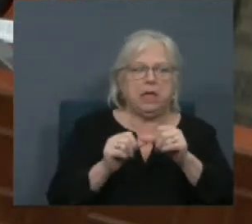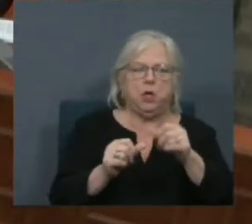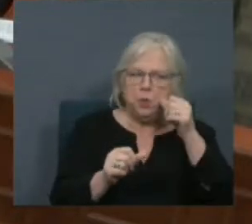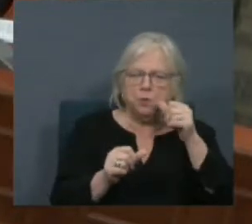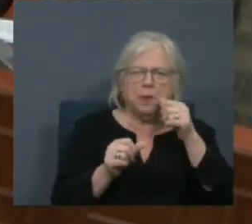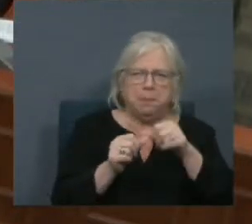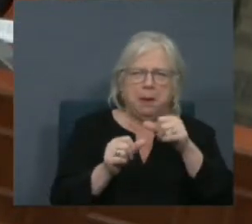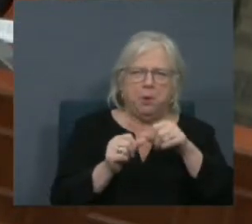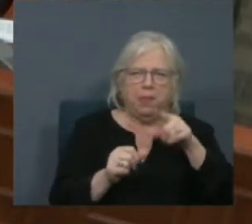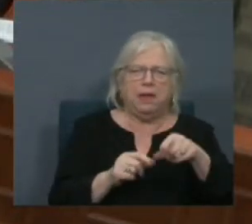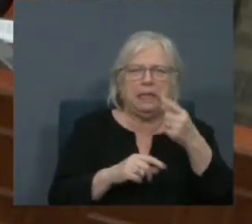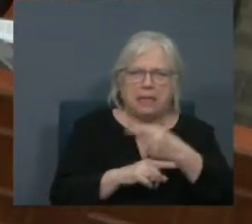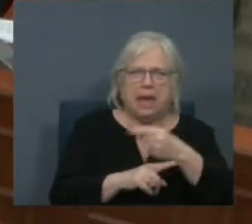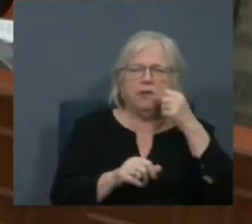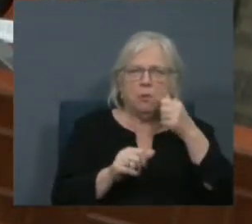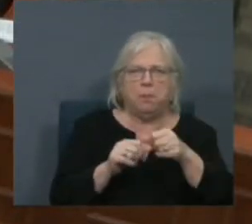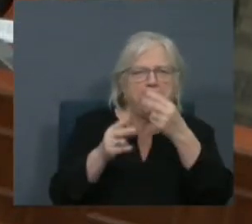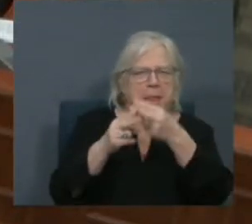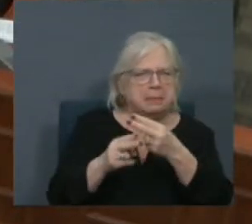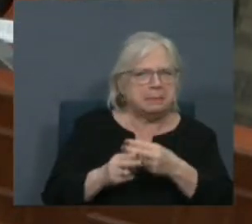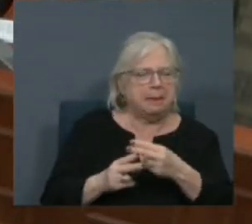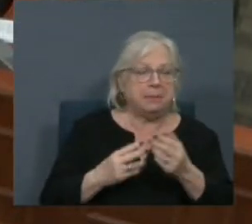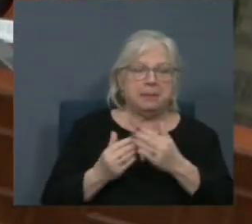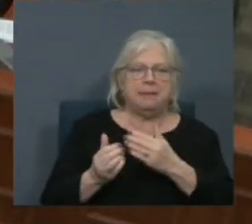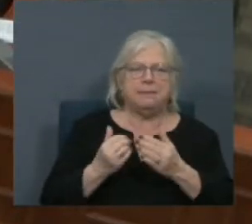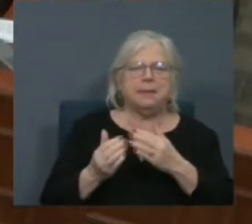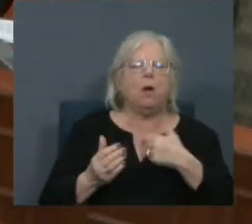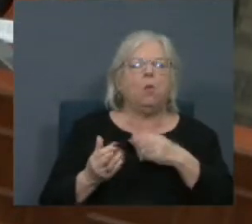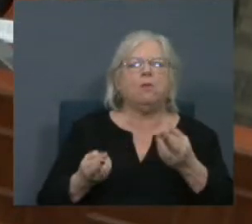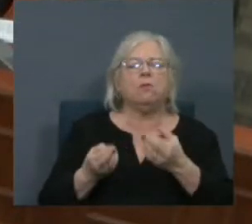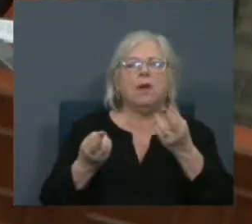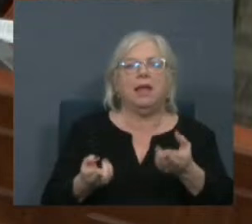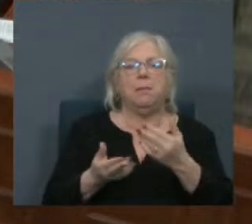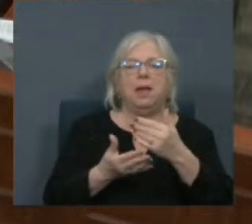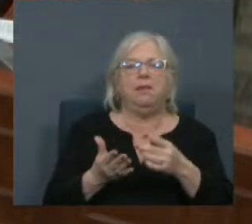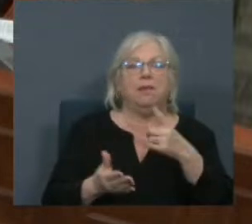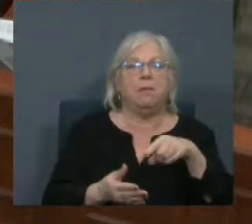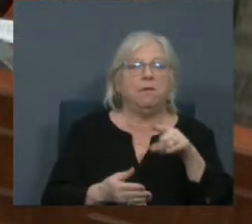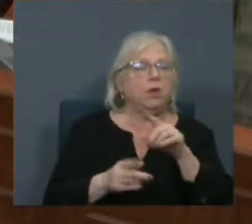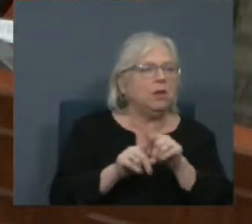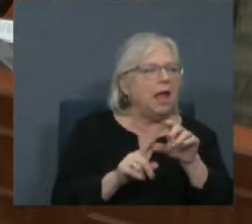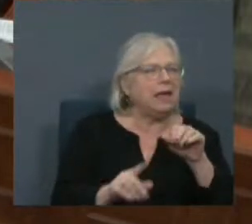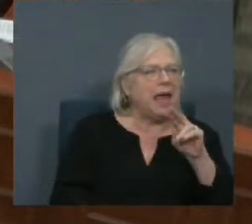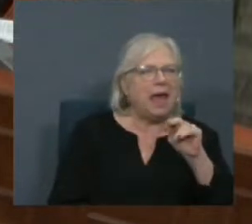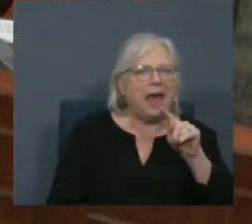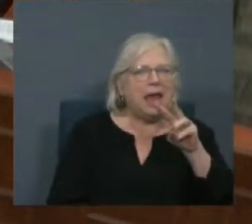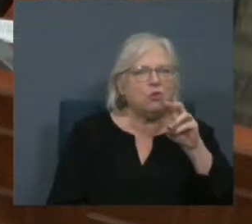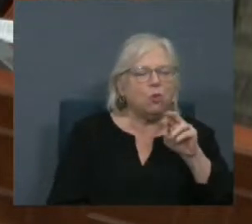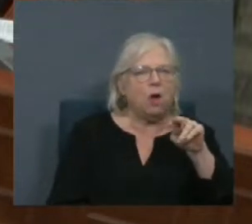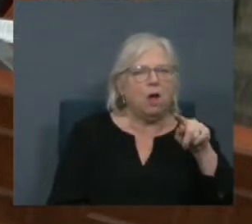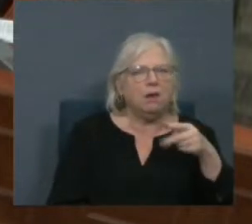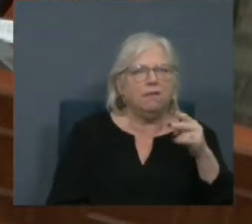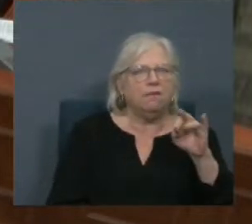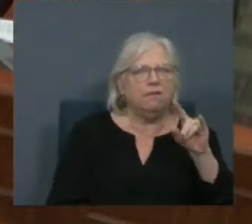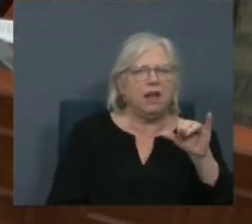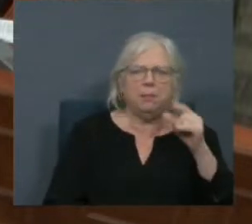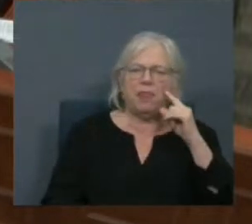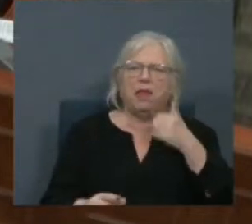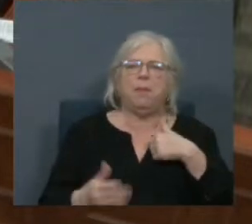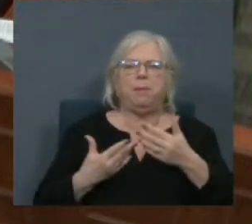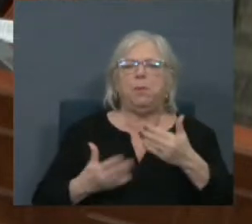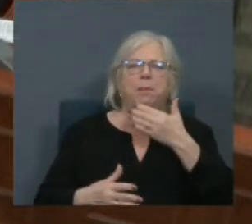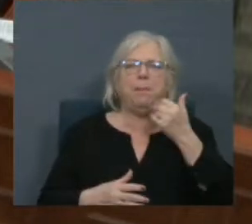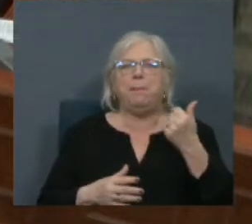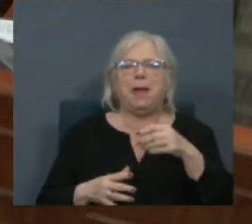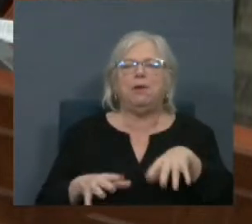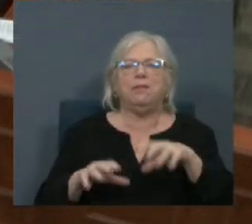these days and remember these names. And even though we recommended some of you, like Antoine Phillips, I almost think we would have been better taking our